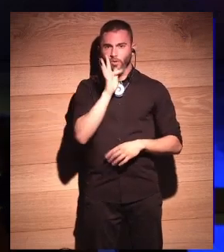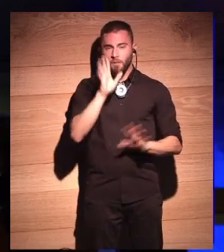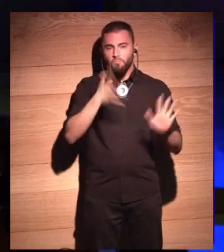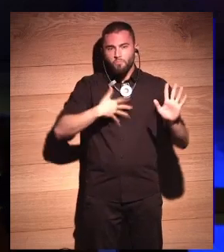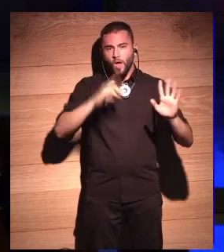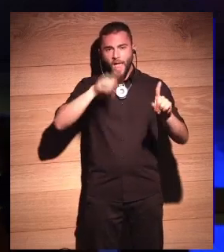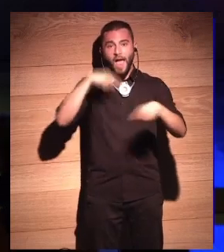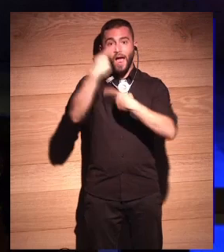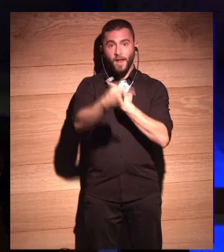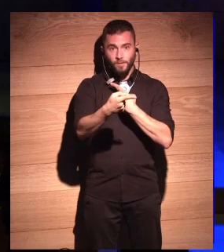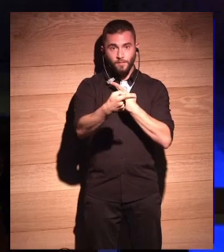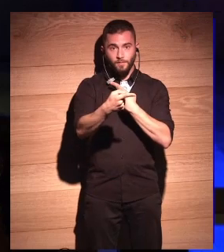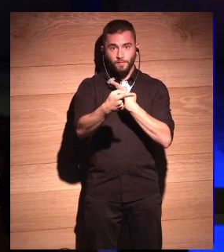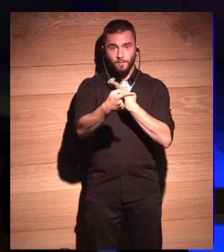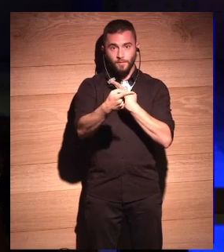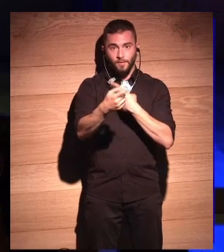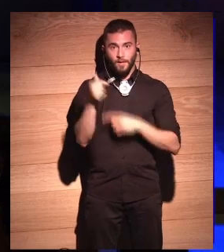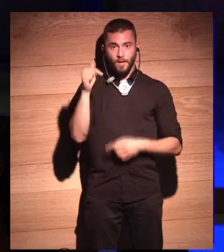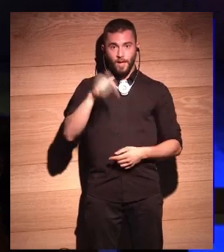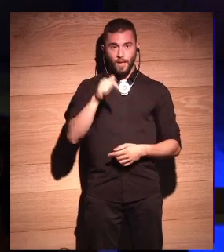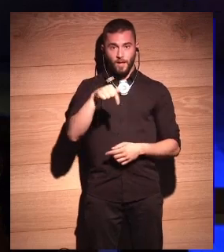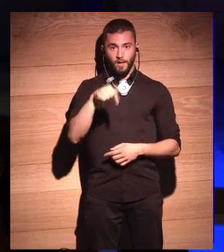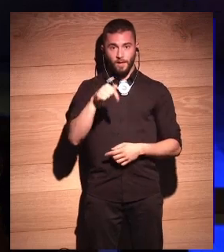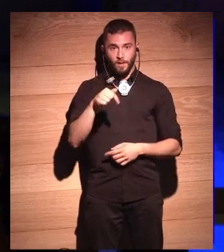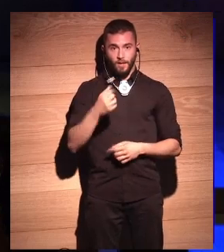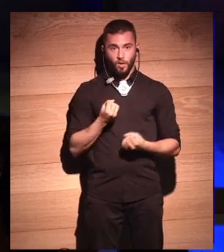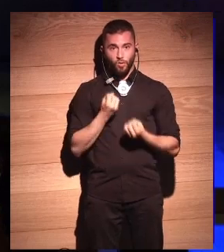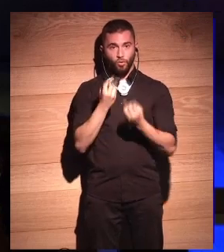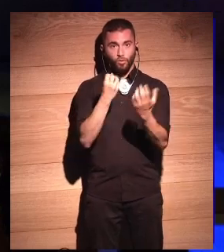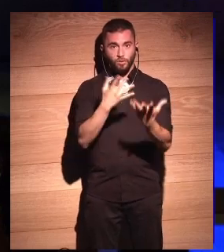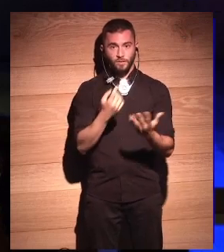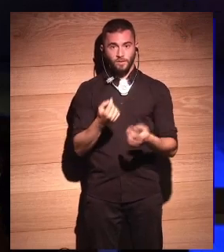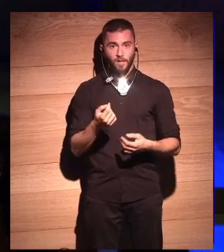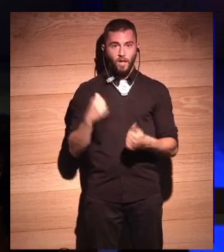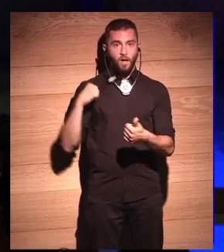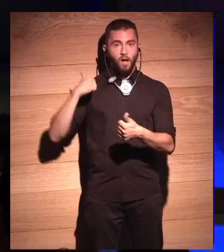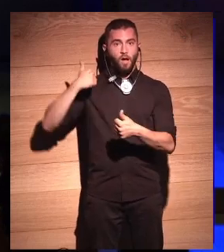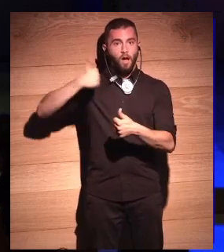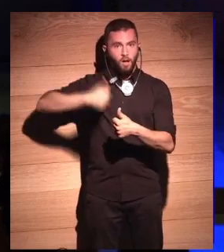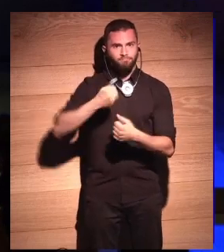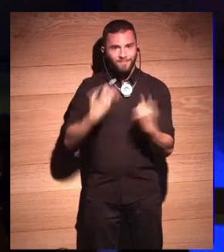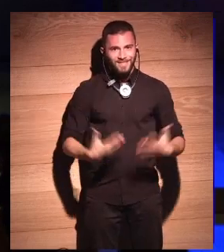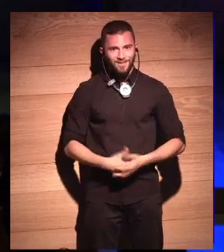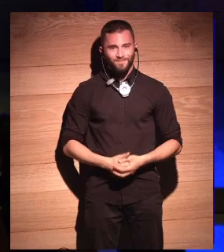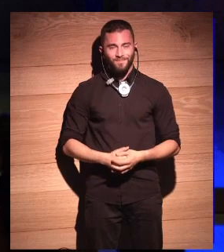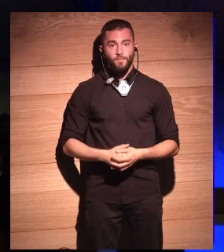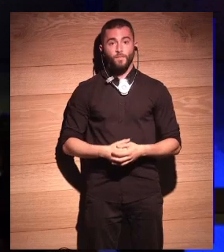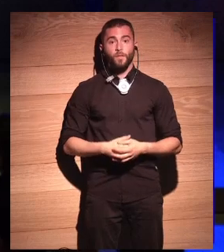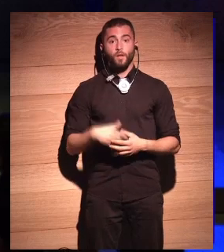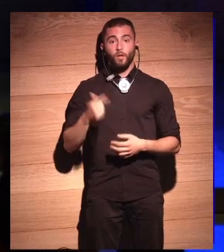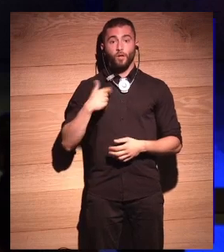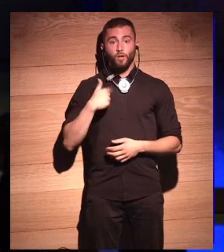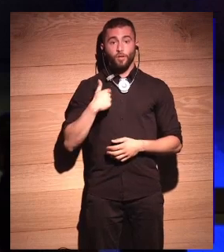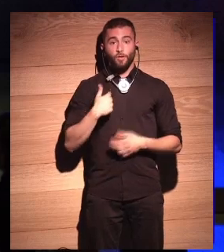thing. And then I wanted to end my talky bit with this black